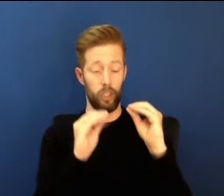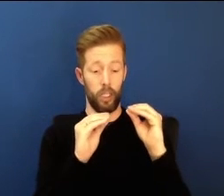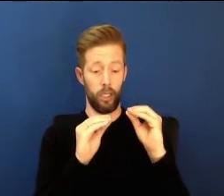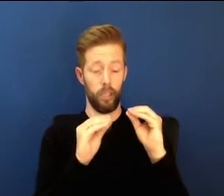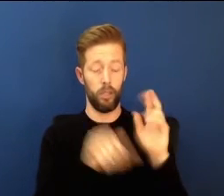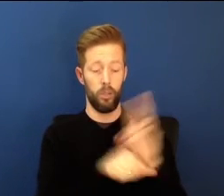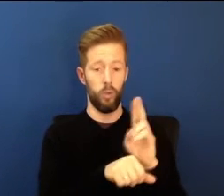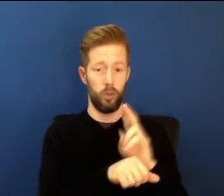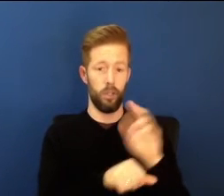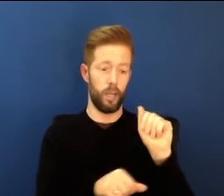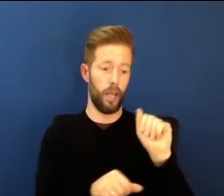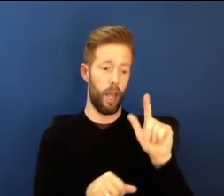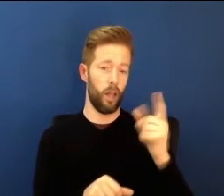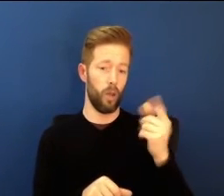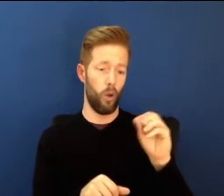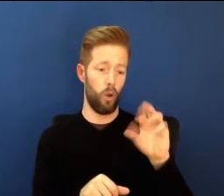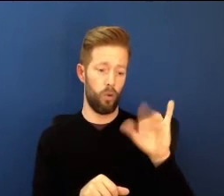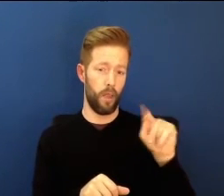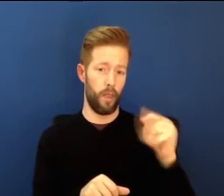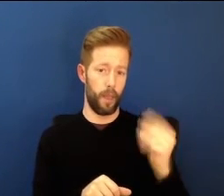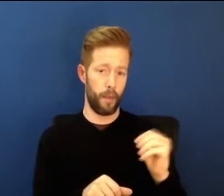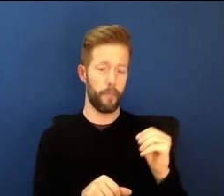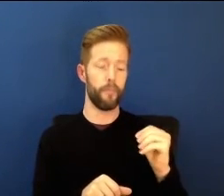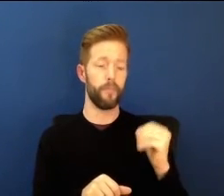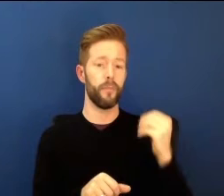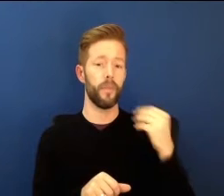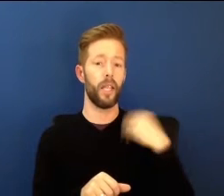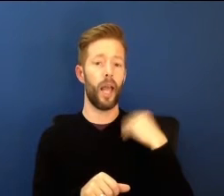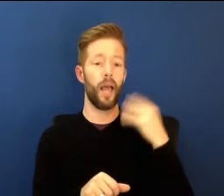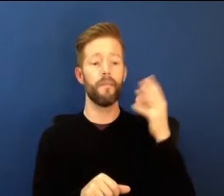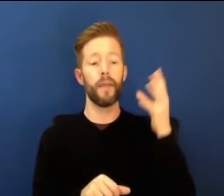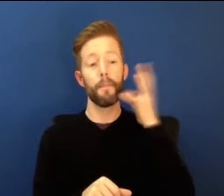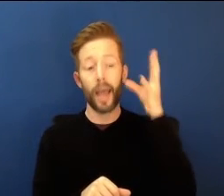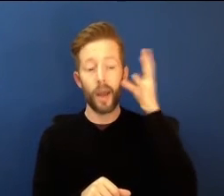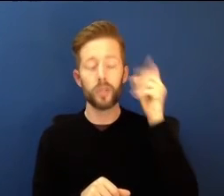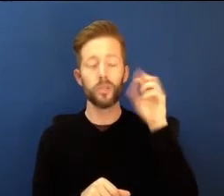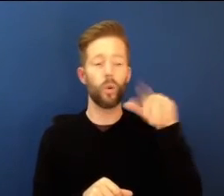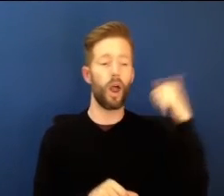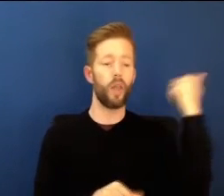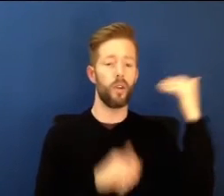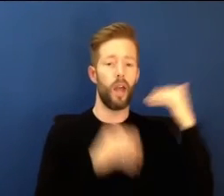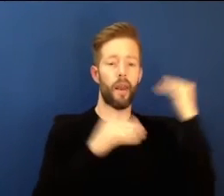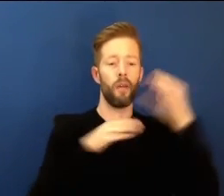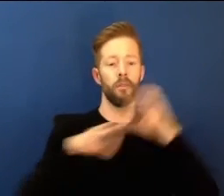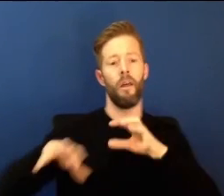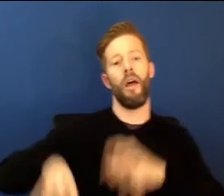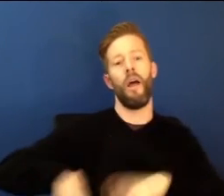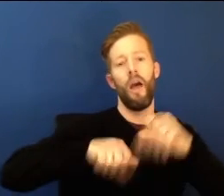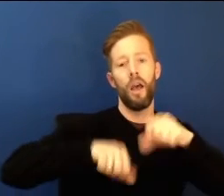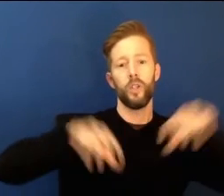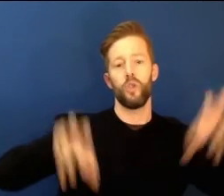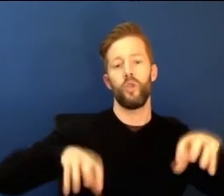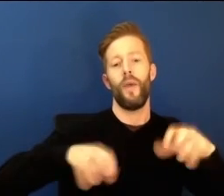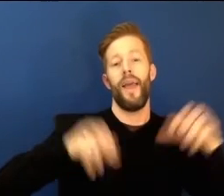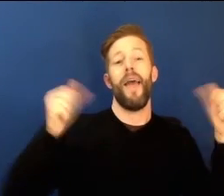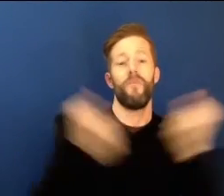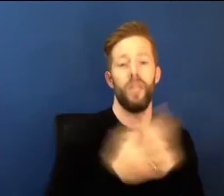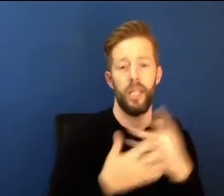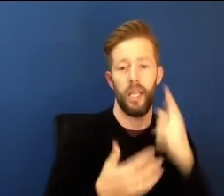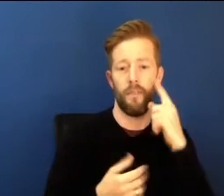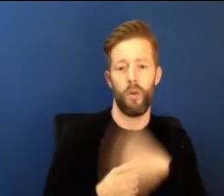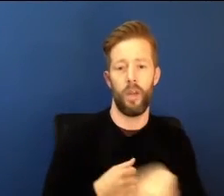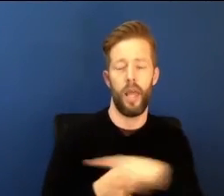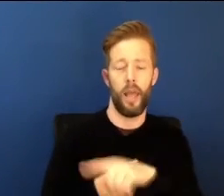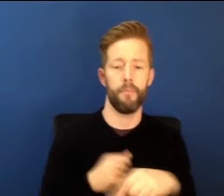teaching using the algorithm than those that have had parents or adults doing everything for them?